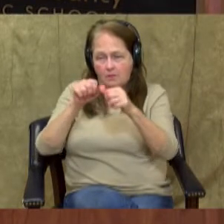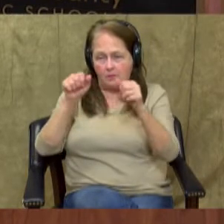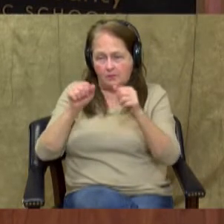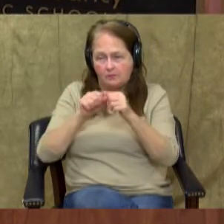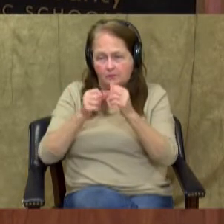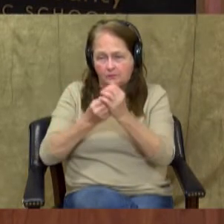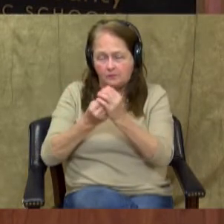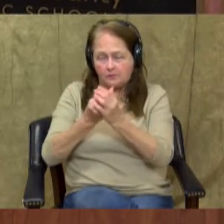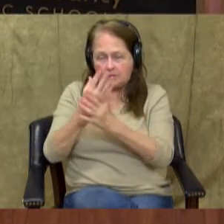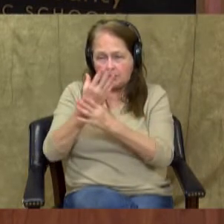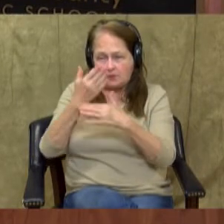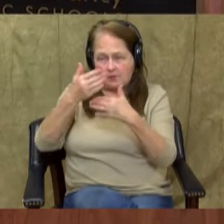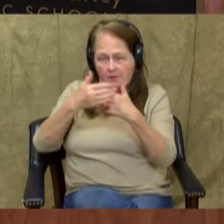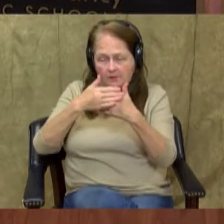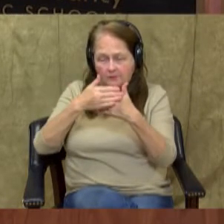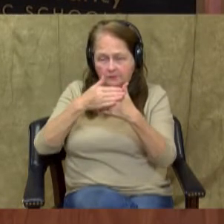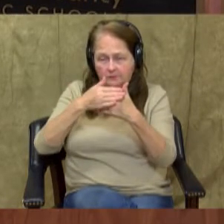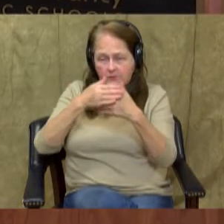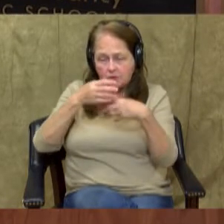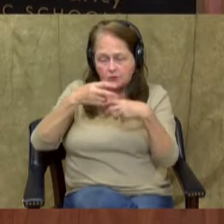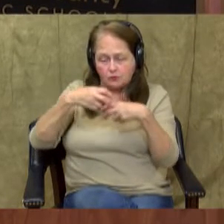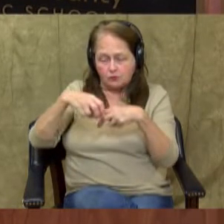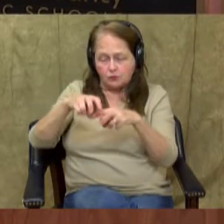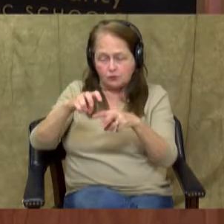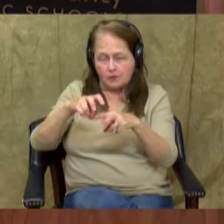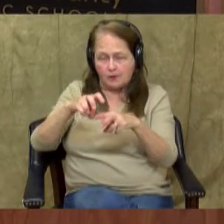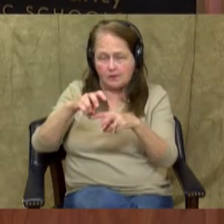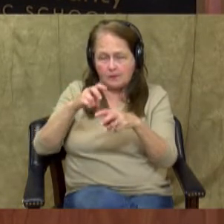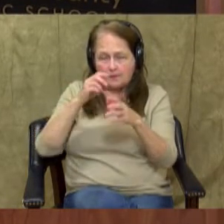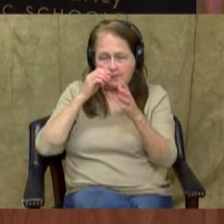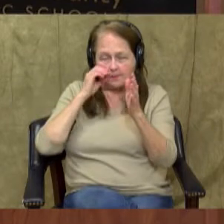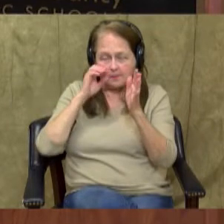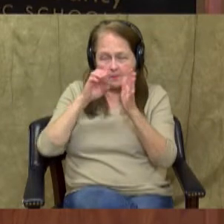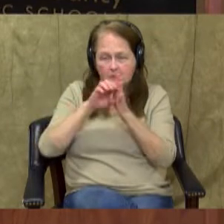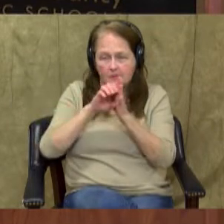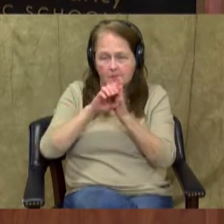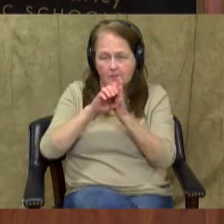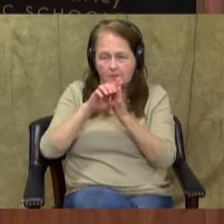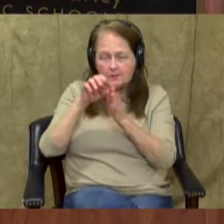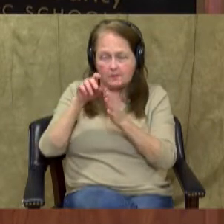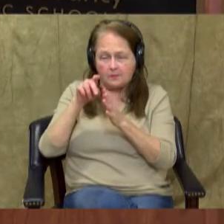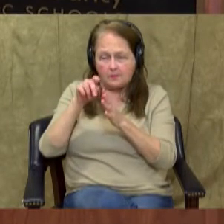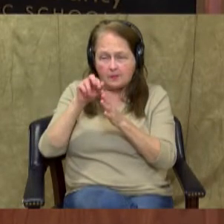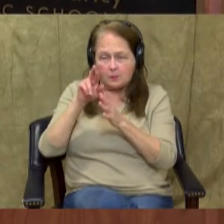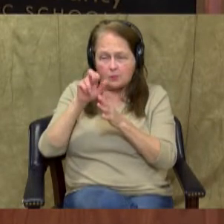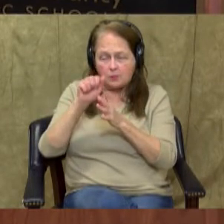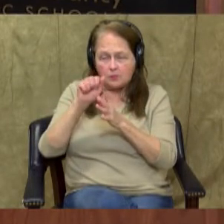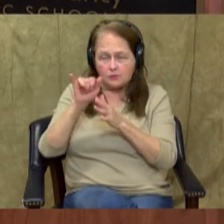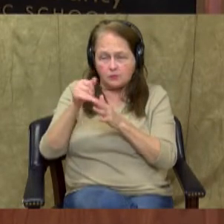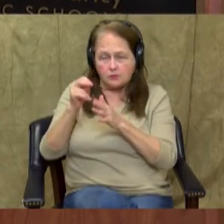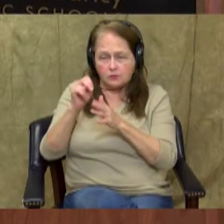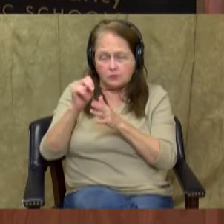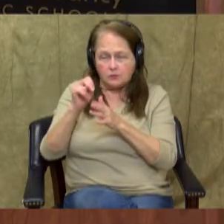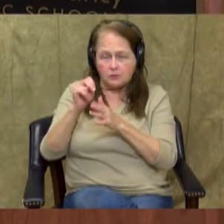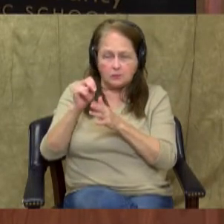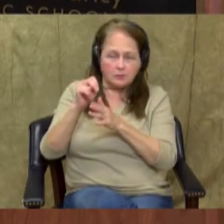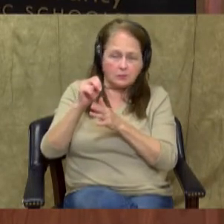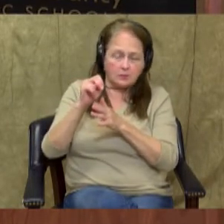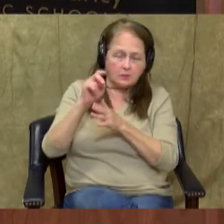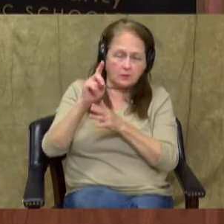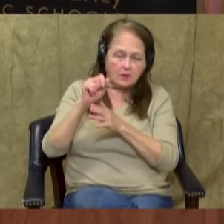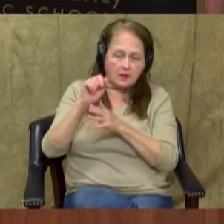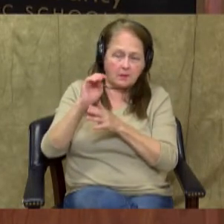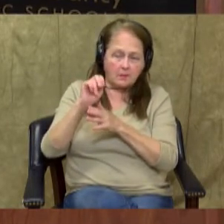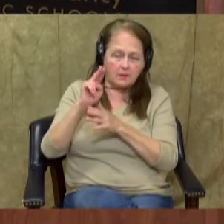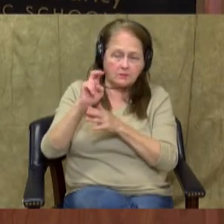grew up in proximity to trade routes. Here's a picture of Petra, Jordan. and Damascus,